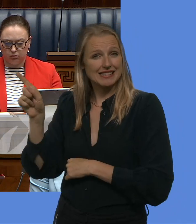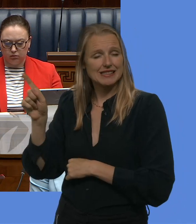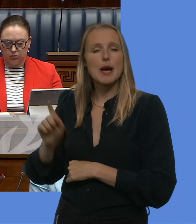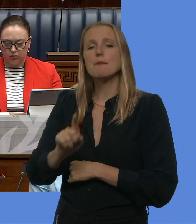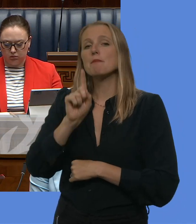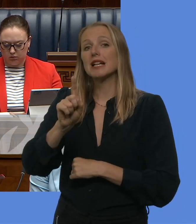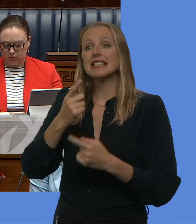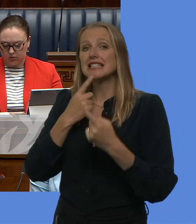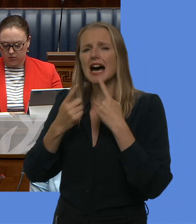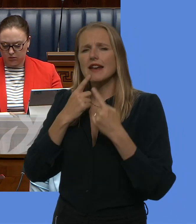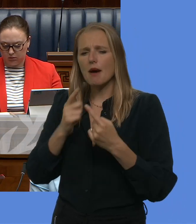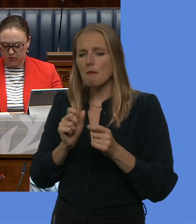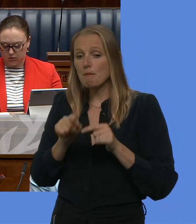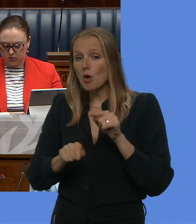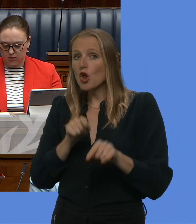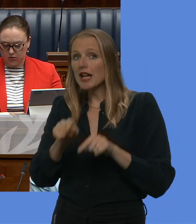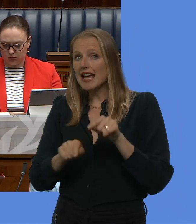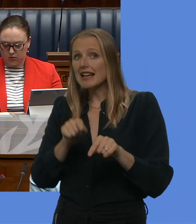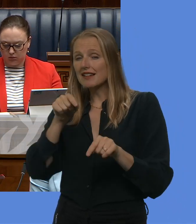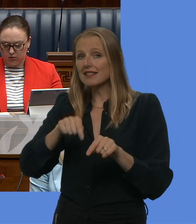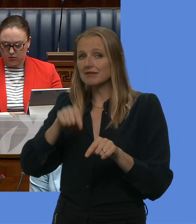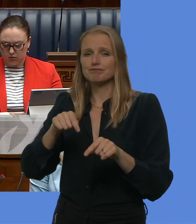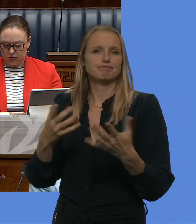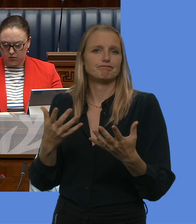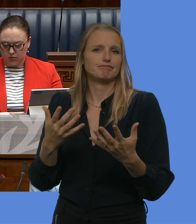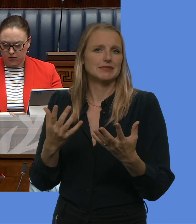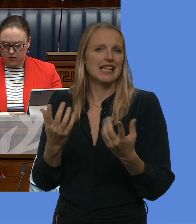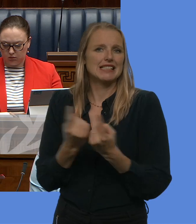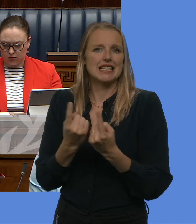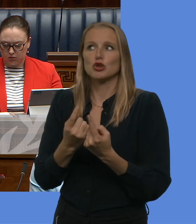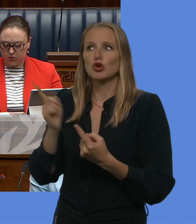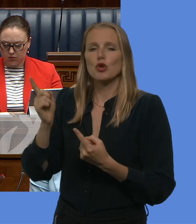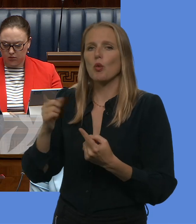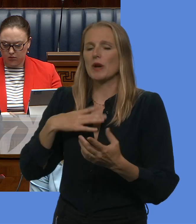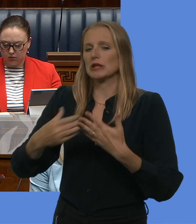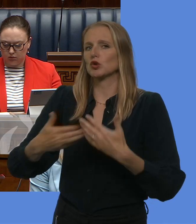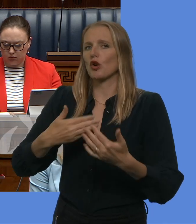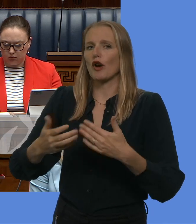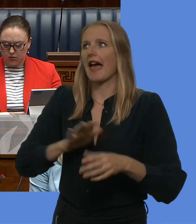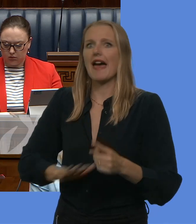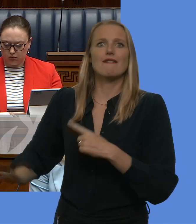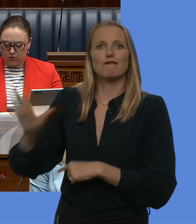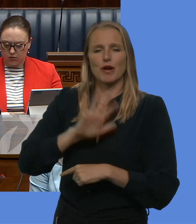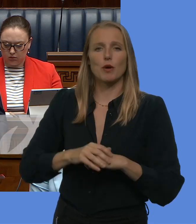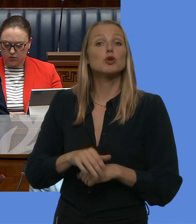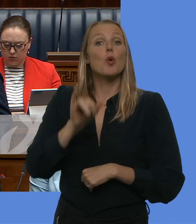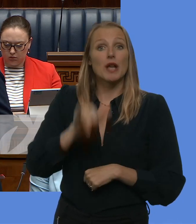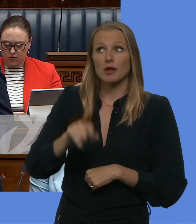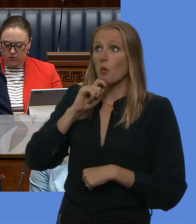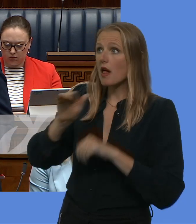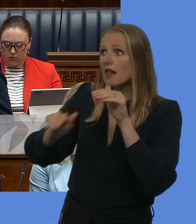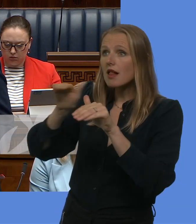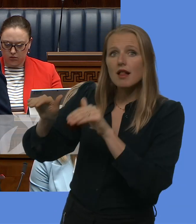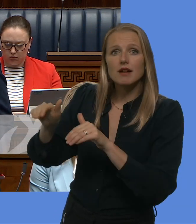on bullying type behaviour is an issue just to disseminate. So the answer, yes, we will be carrying out